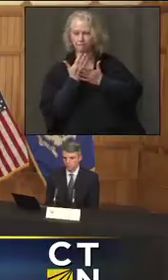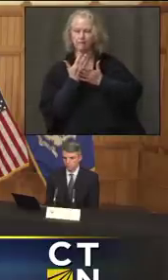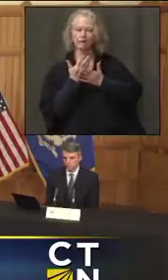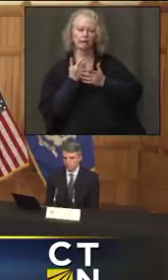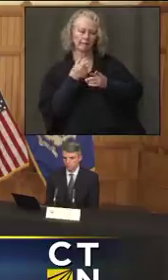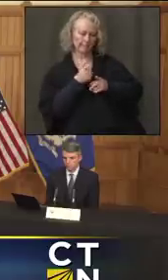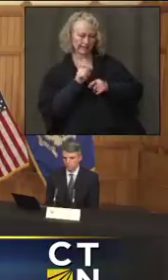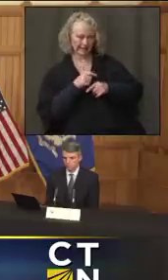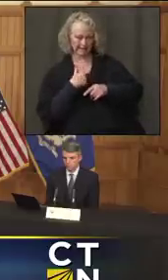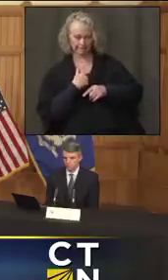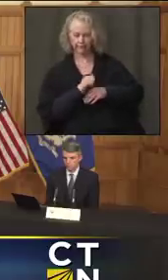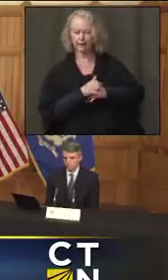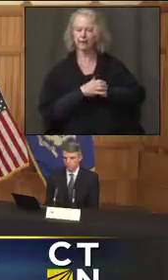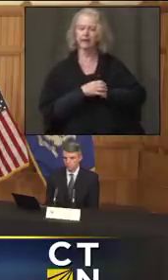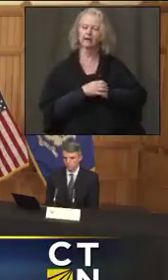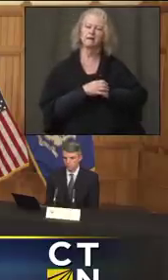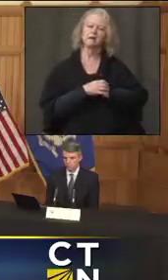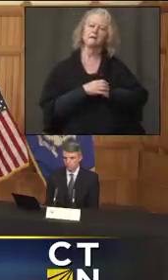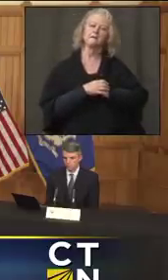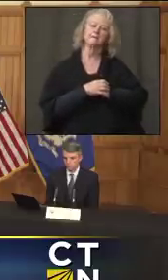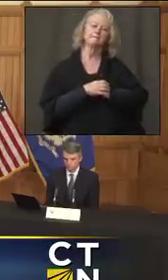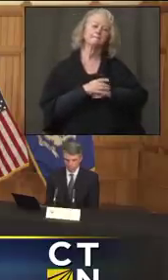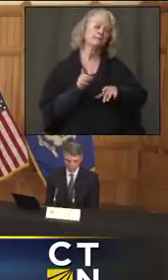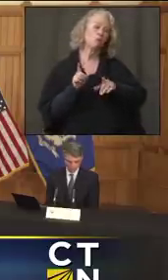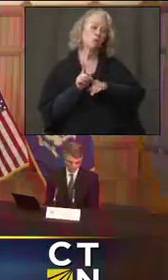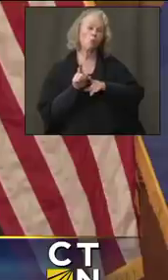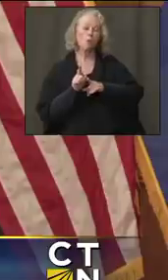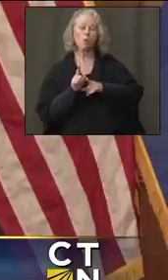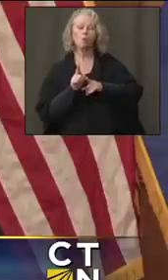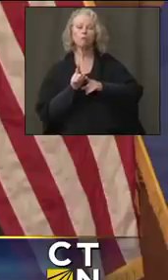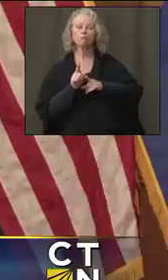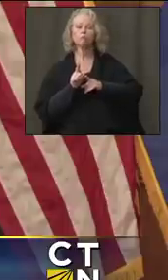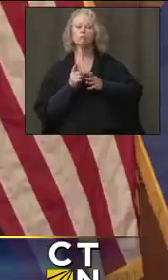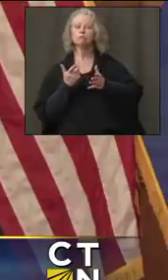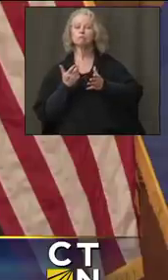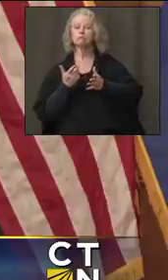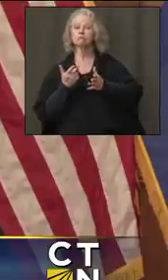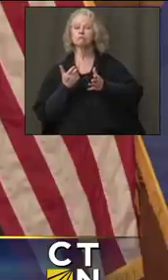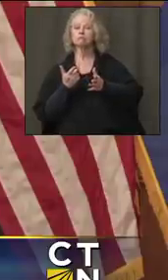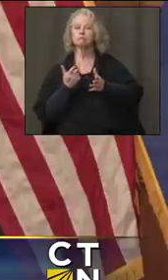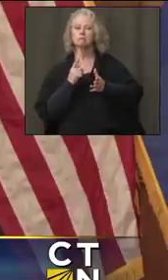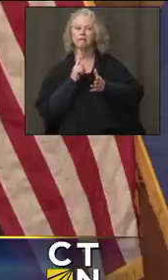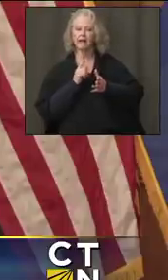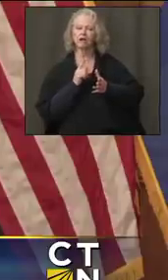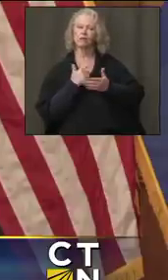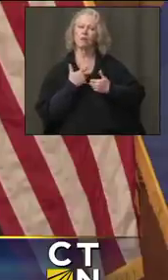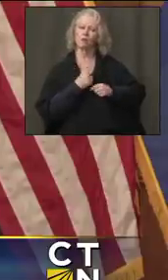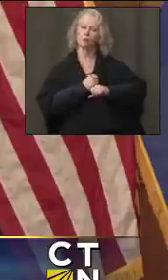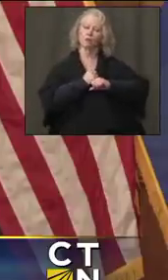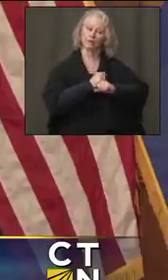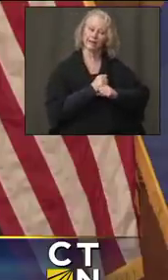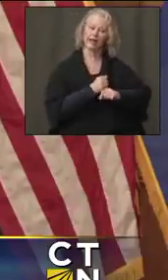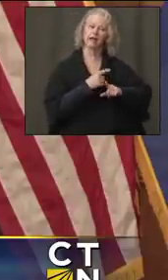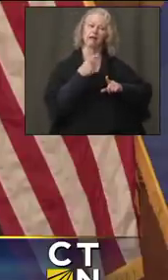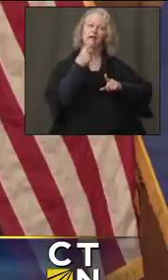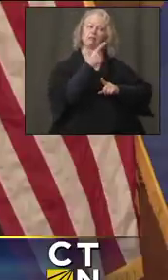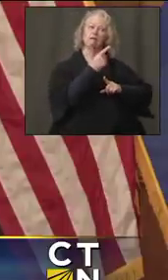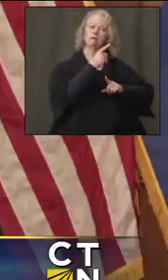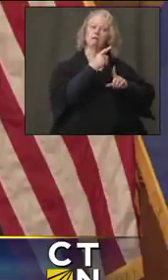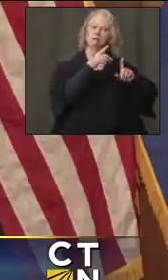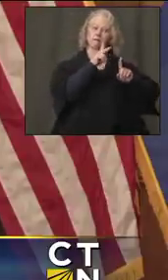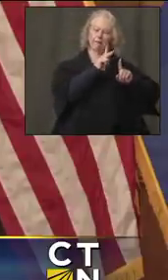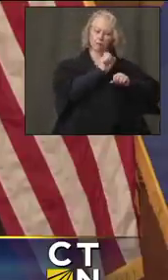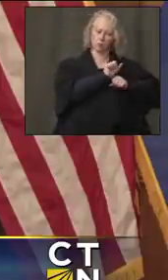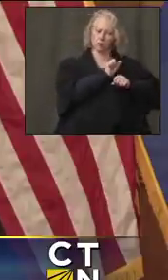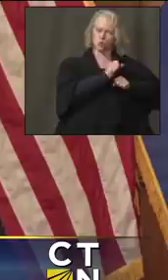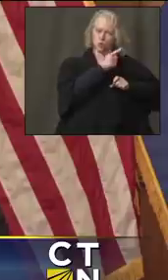right guidance. In addition, it's also guidance that's also going to be protective of not only the employers but also the employees. If you're going